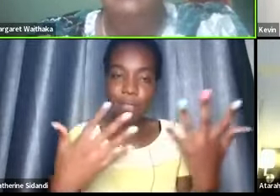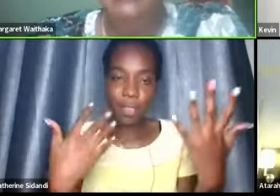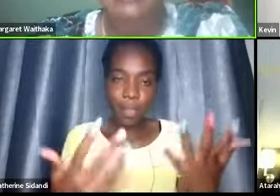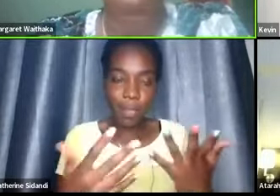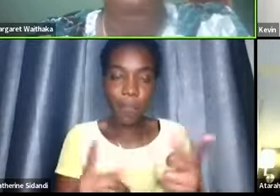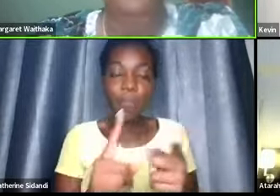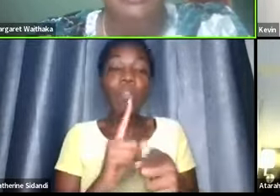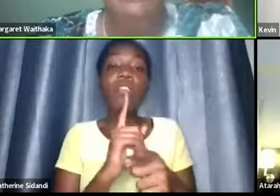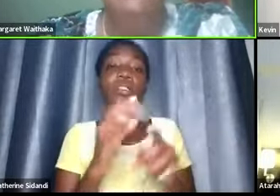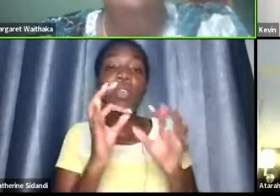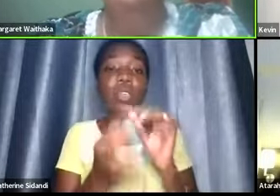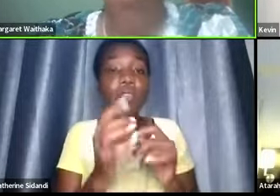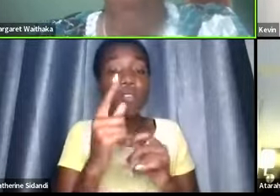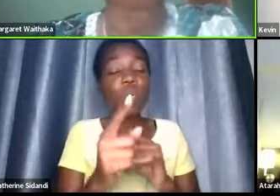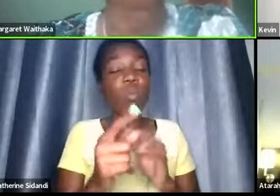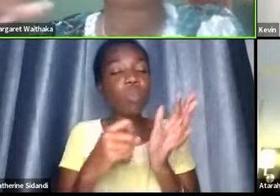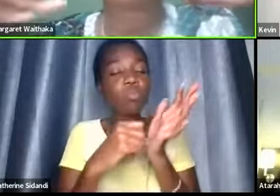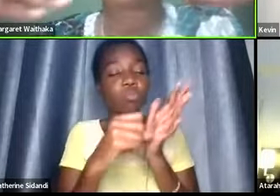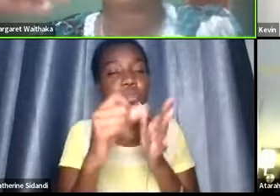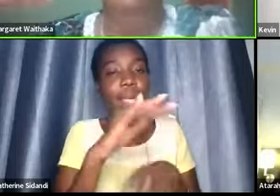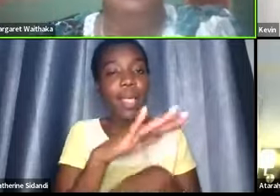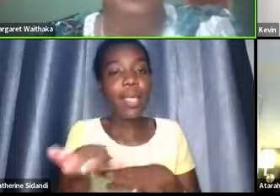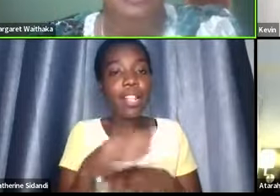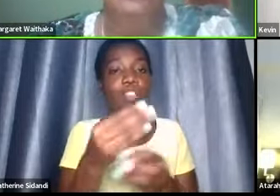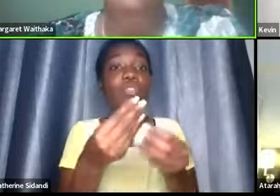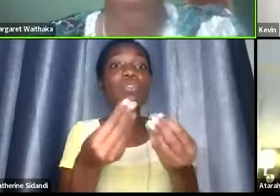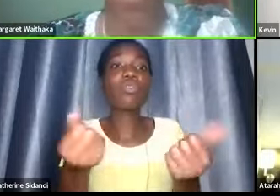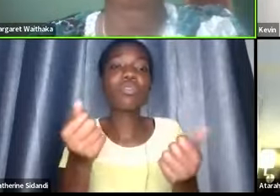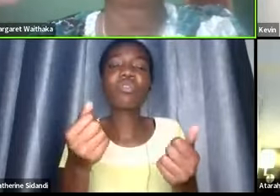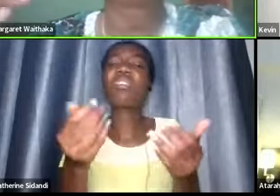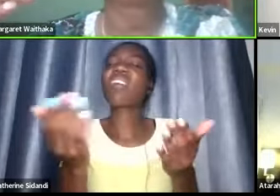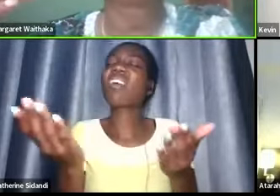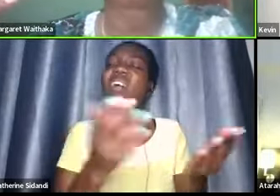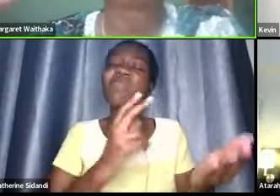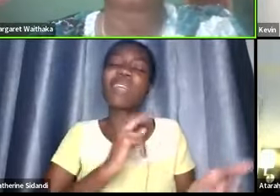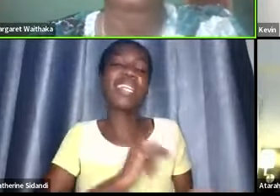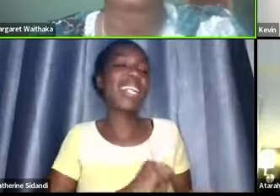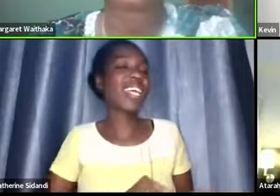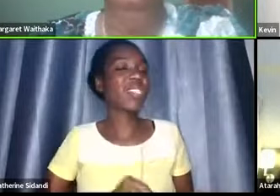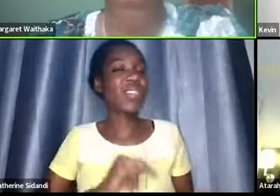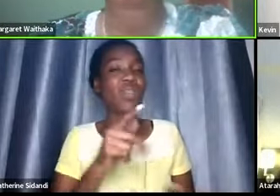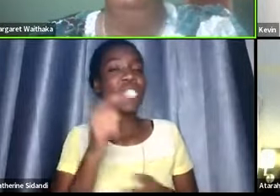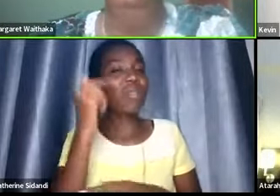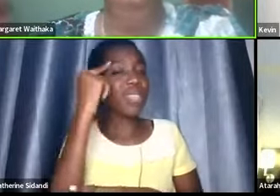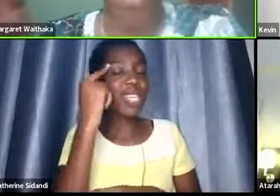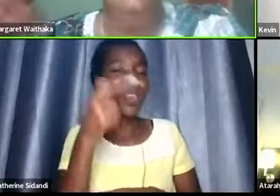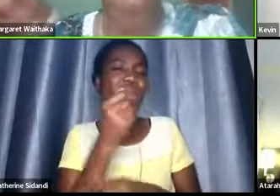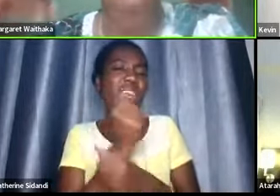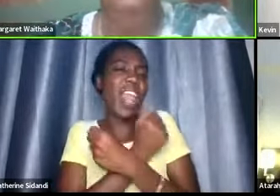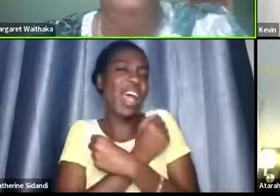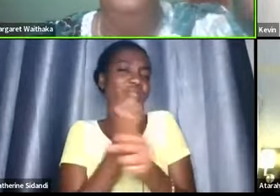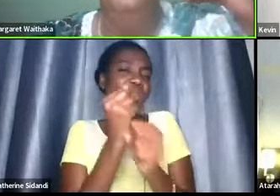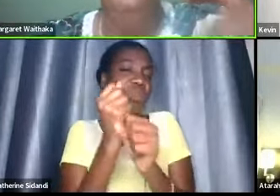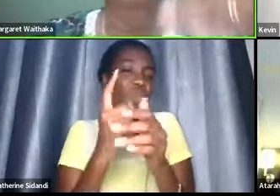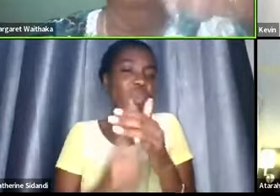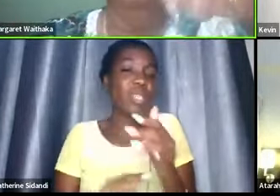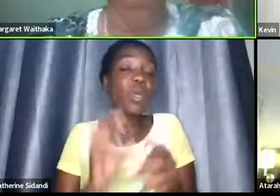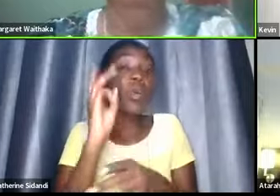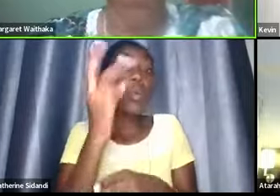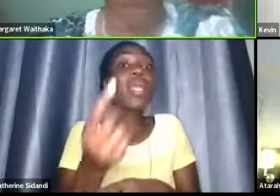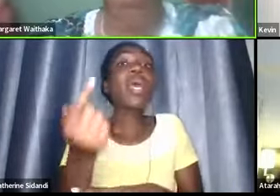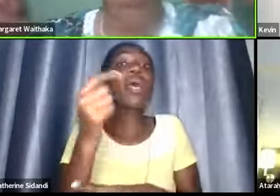are aligned to your area, the solution just come naturally. Just think about something that you love doing. It actually comes without,